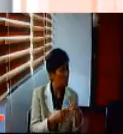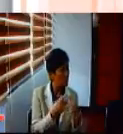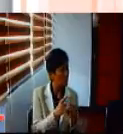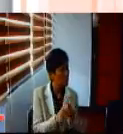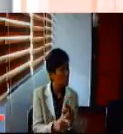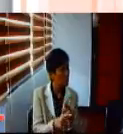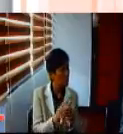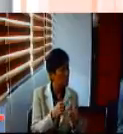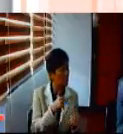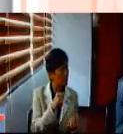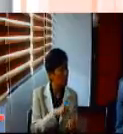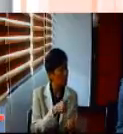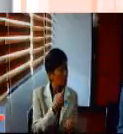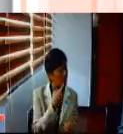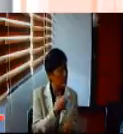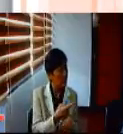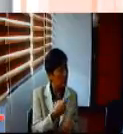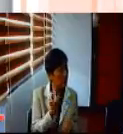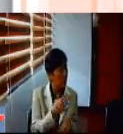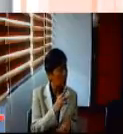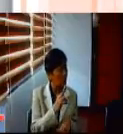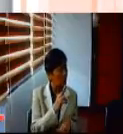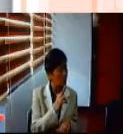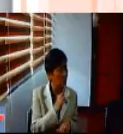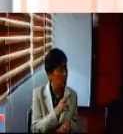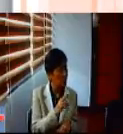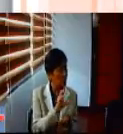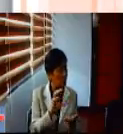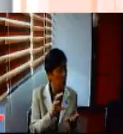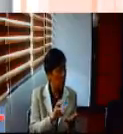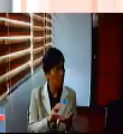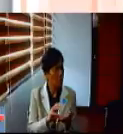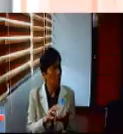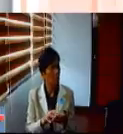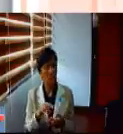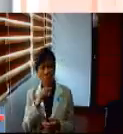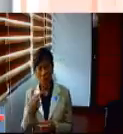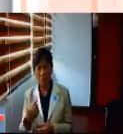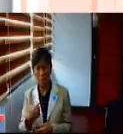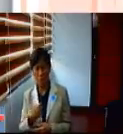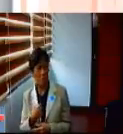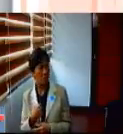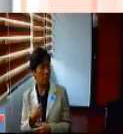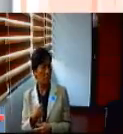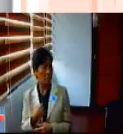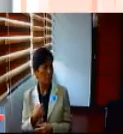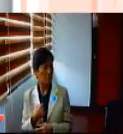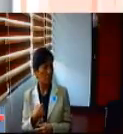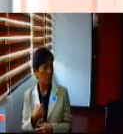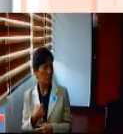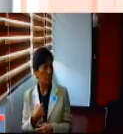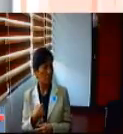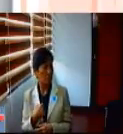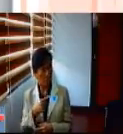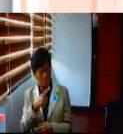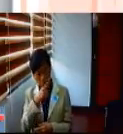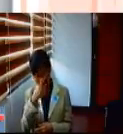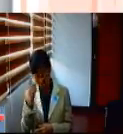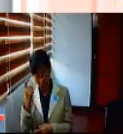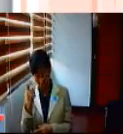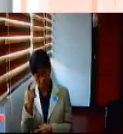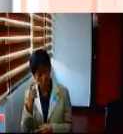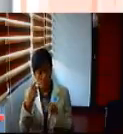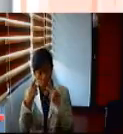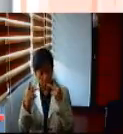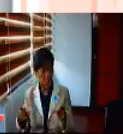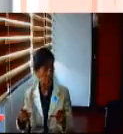time you ever said that we are the center. The epicenter. Actually, it was not me, ma'am. I mean, yeah, it was. It was published